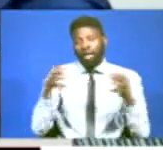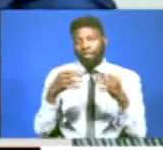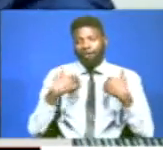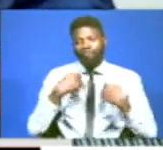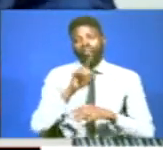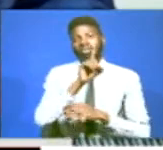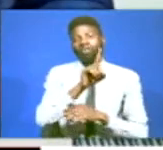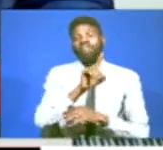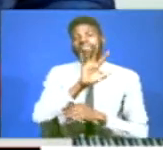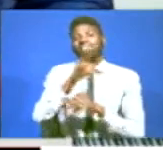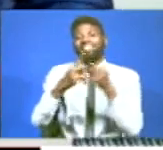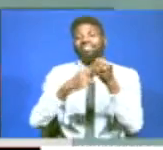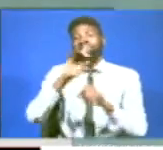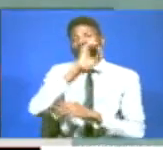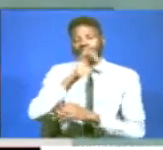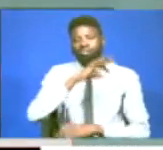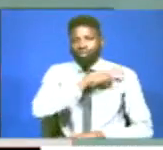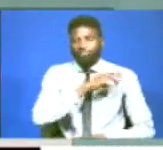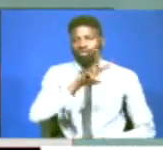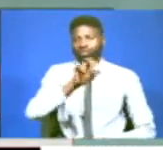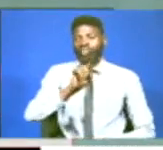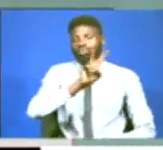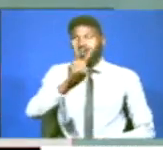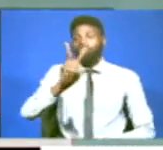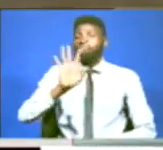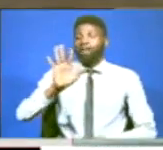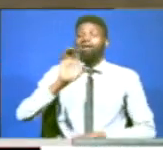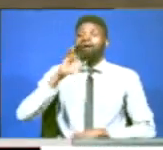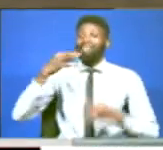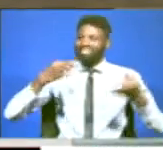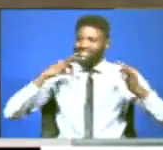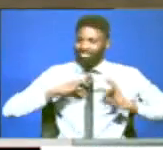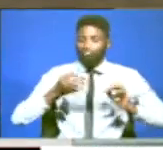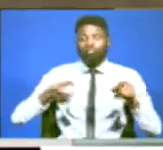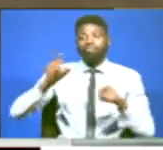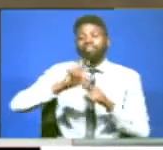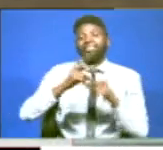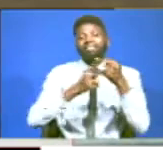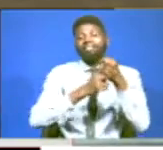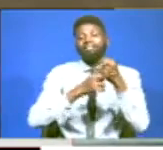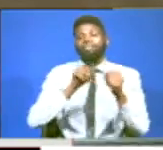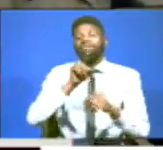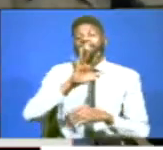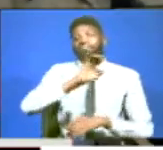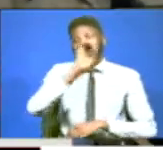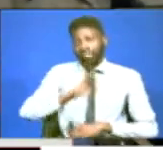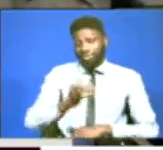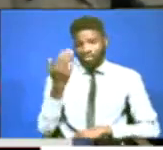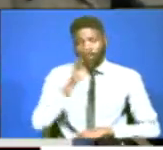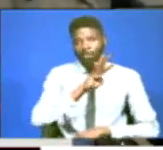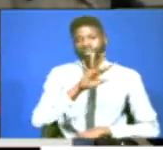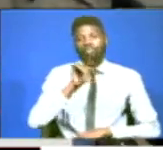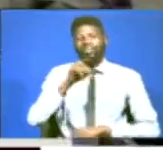in 2022 as its revenue grew by 7.5% from 45.7 billion shillings in